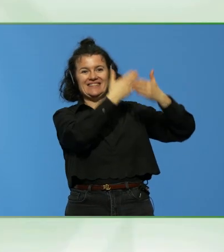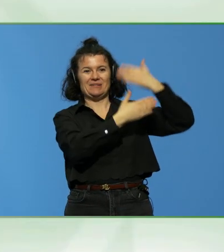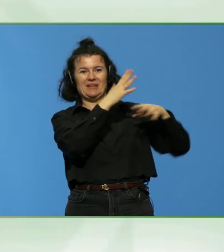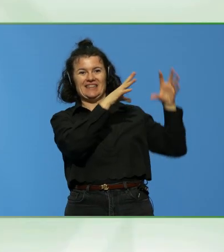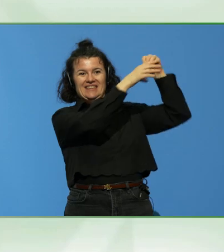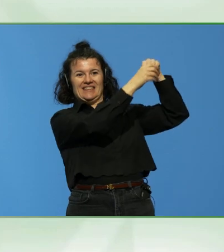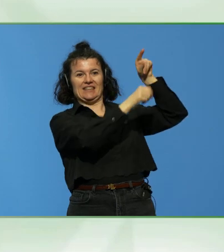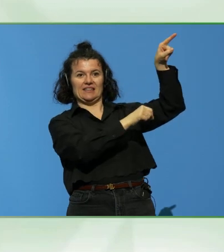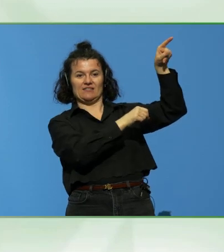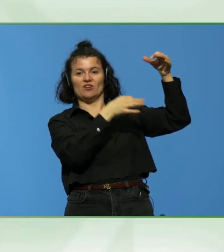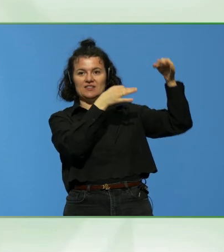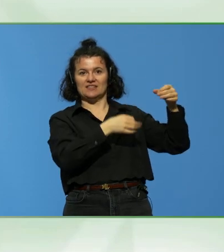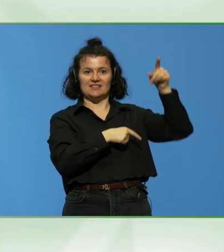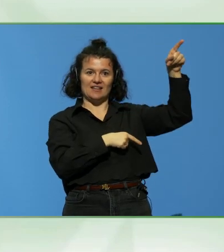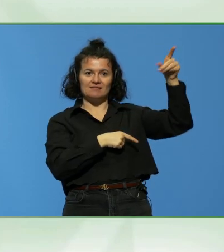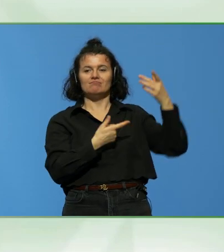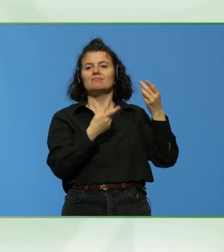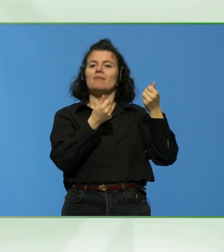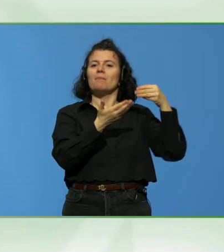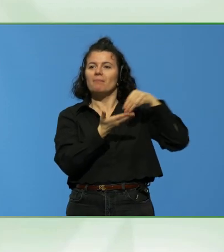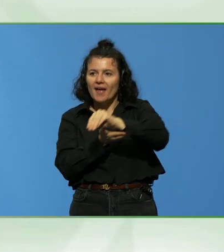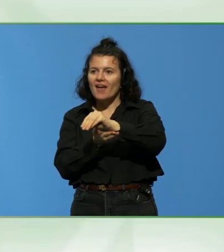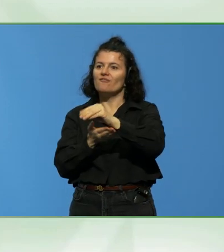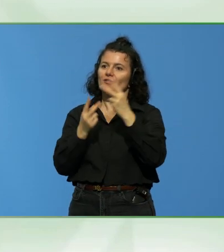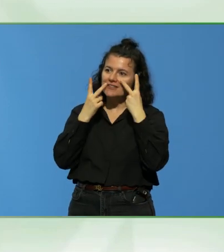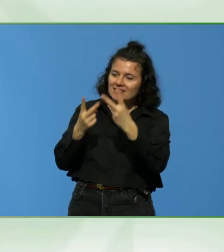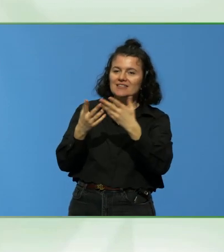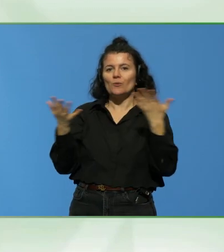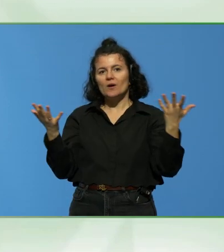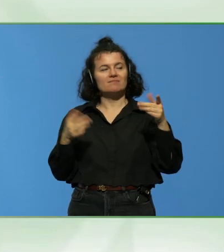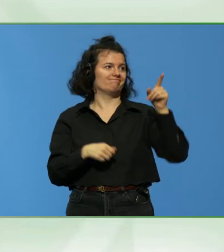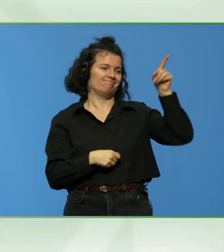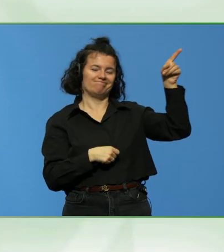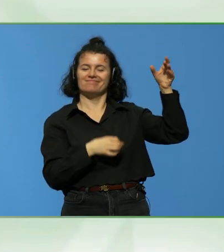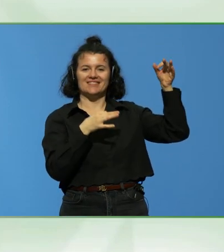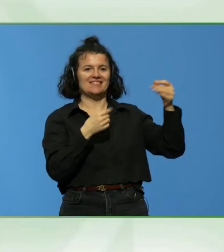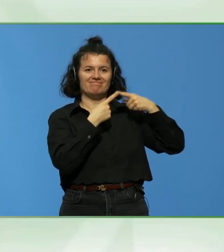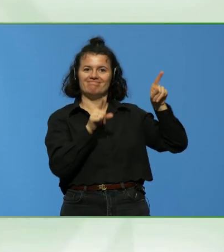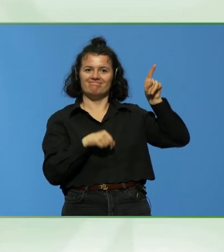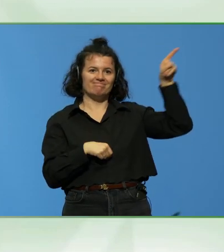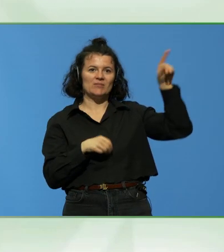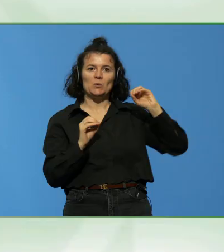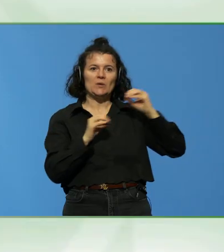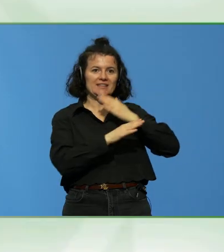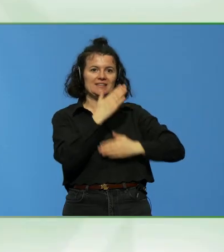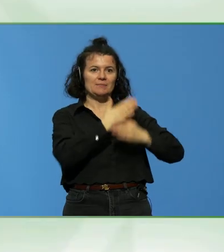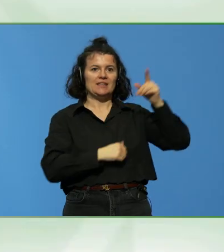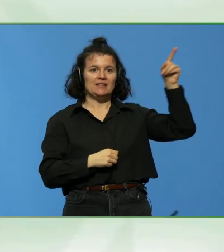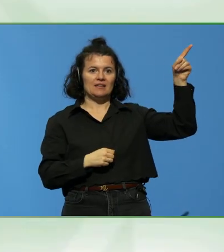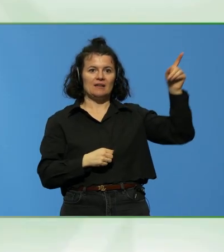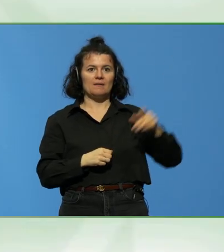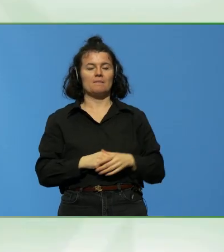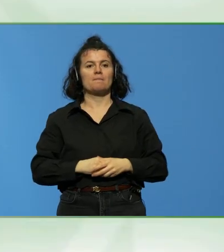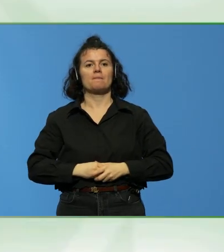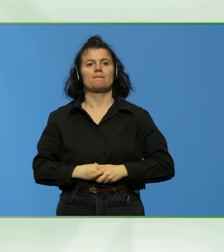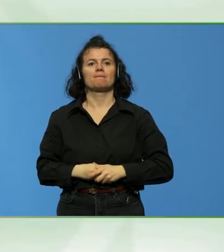make those sort of commissioning decisions. And quite often, I think, I'm sure many people share the